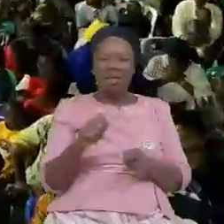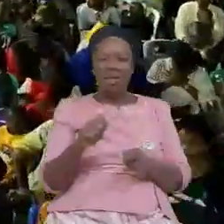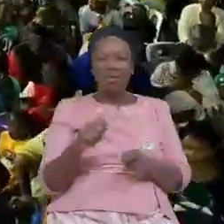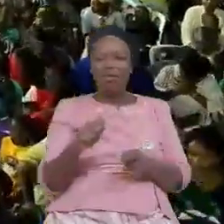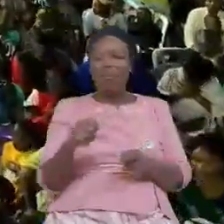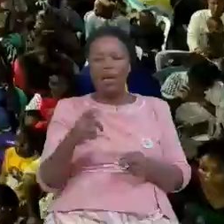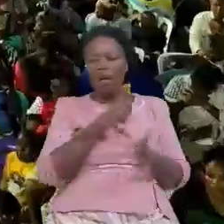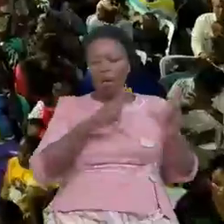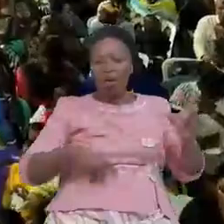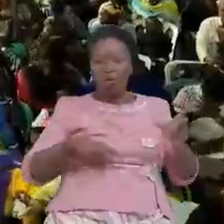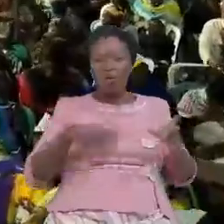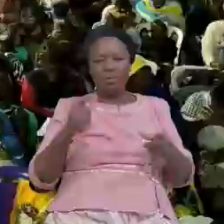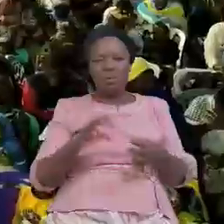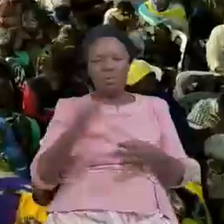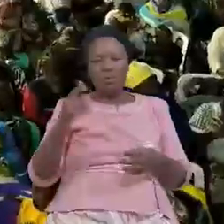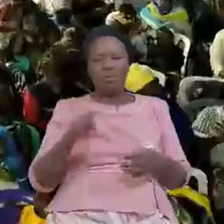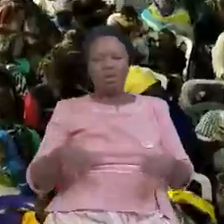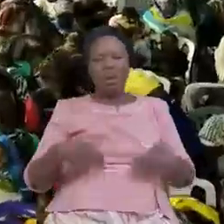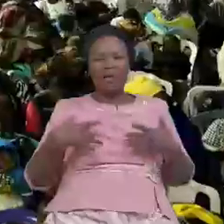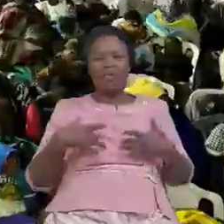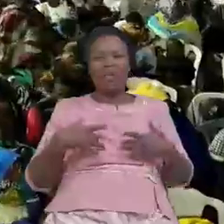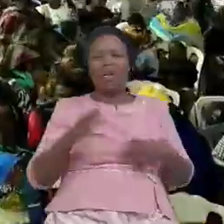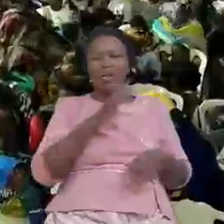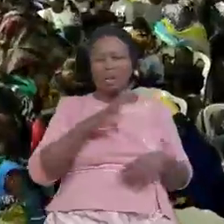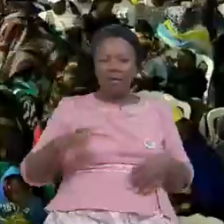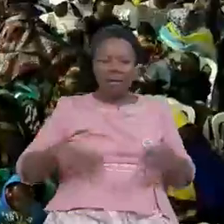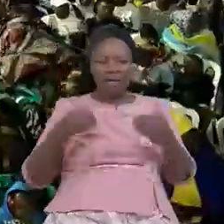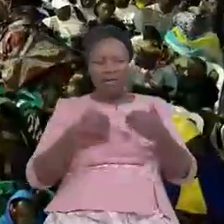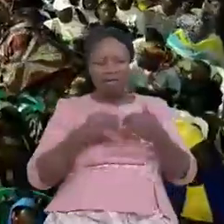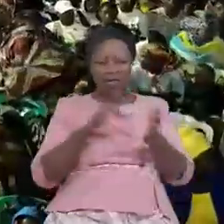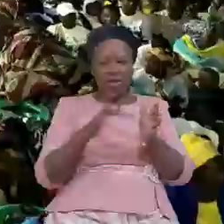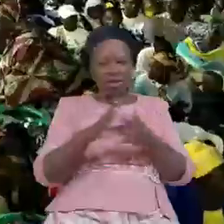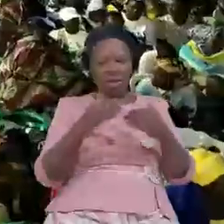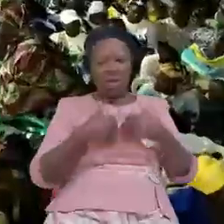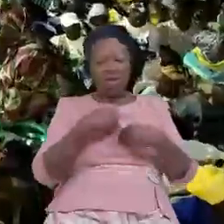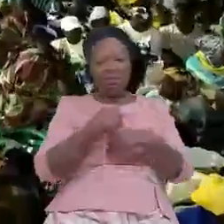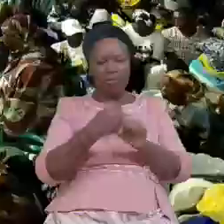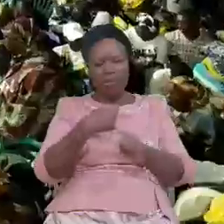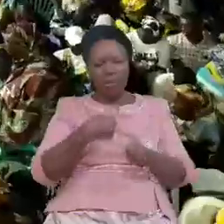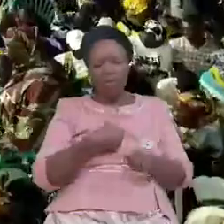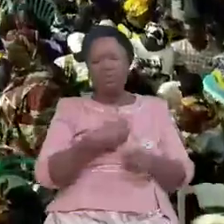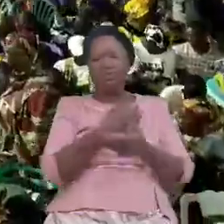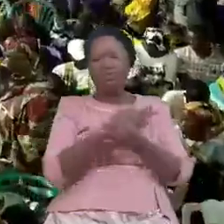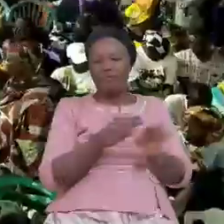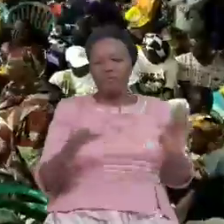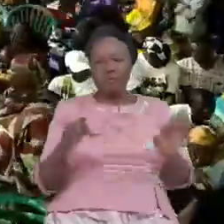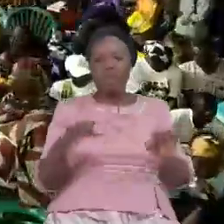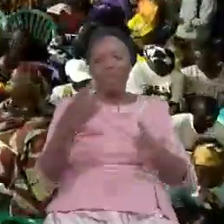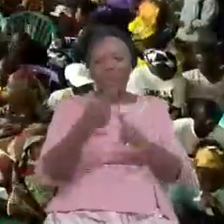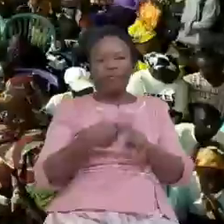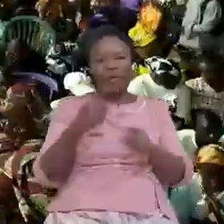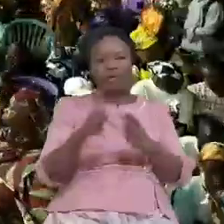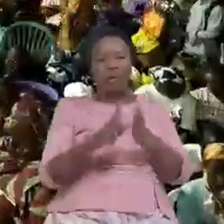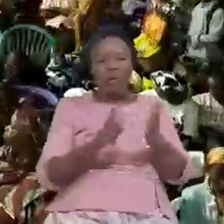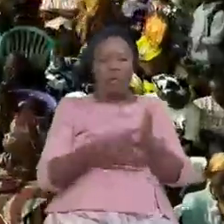in Christ Jesus has made me free from the law of